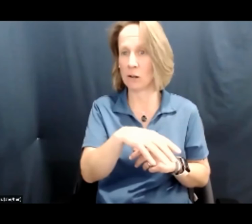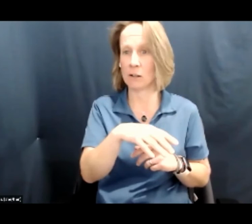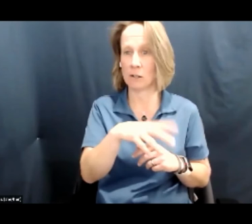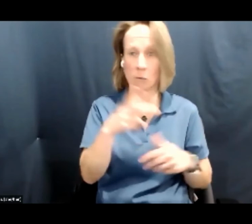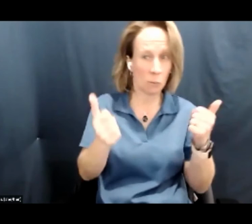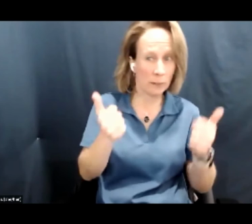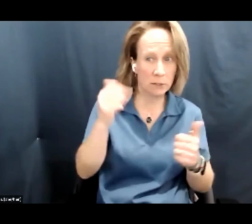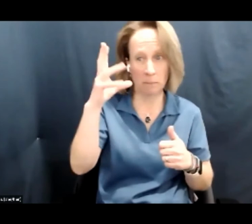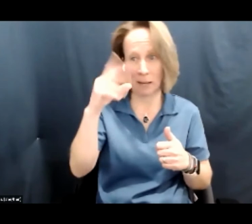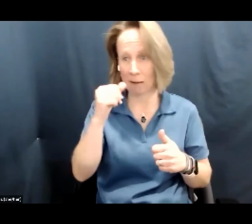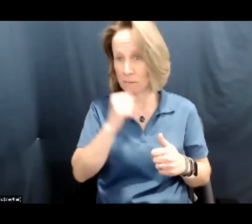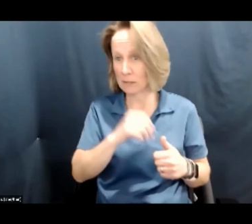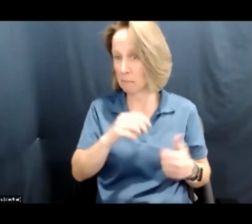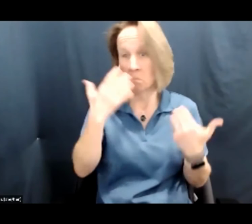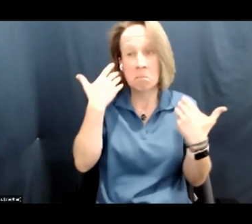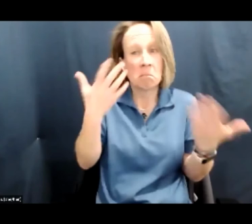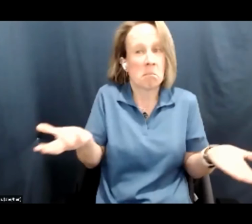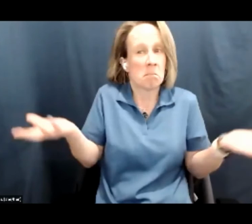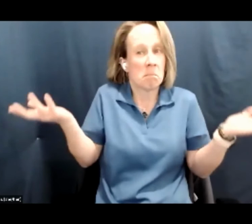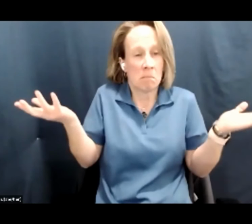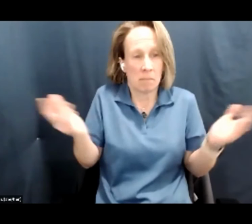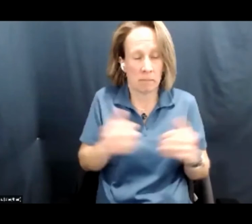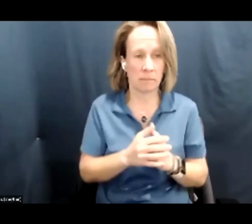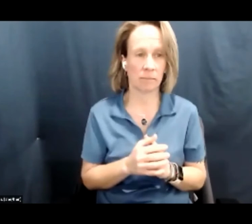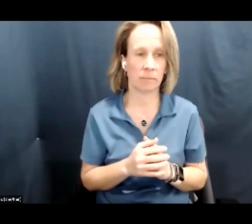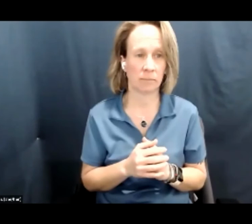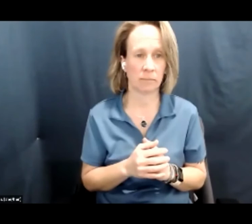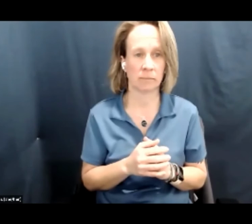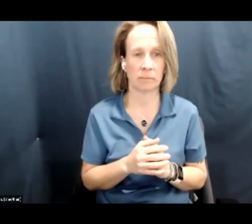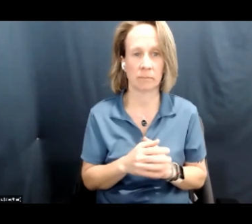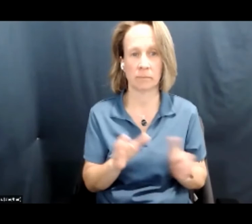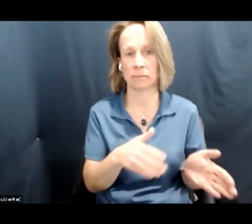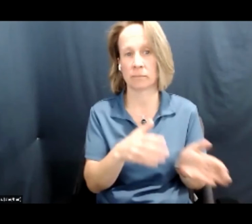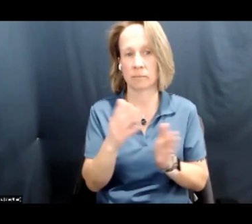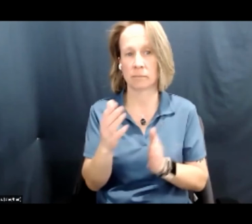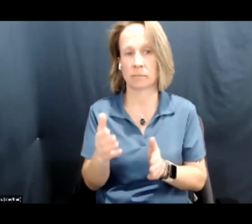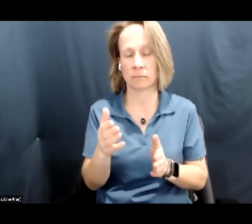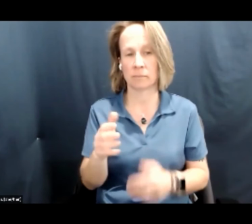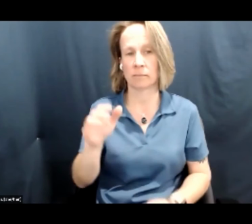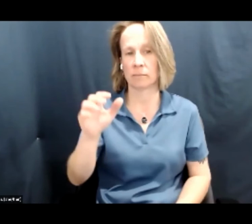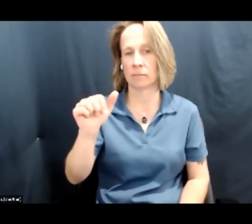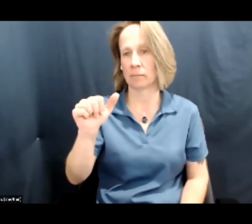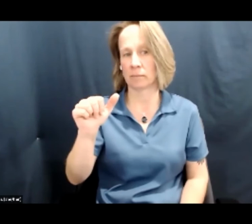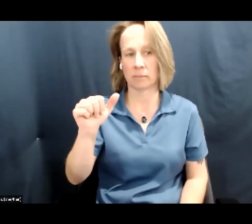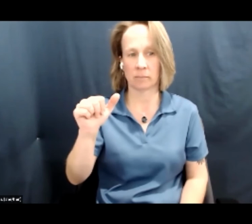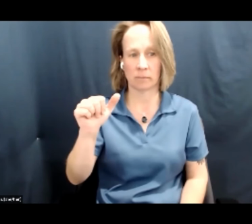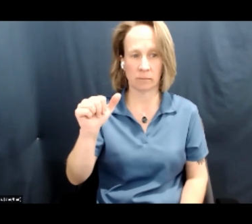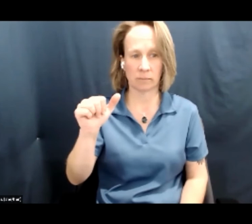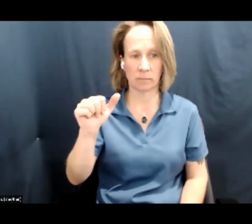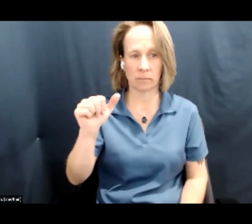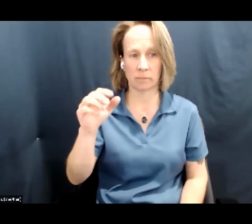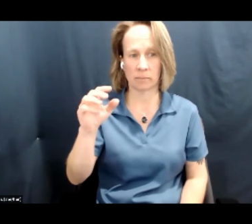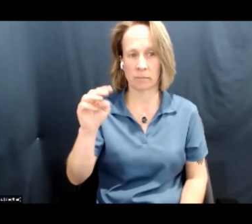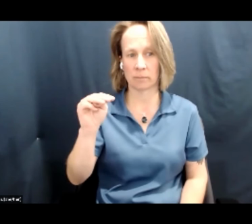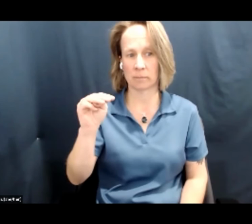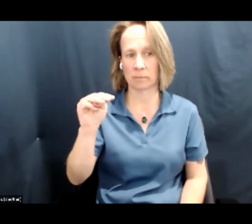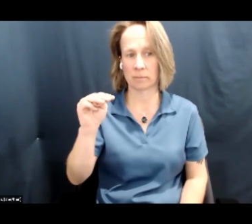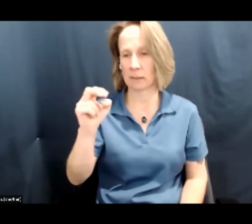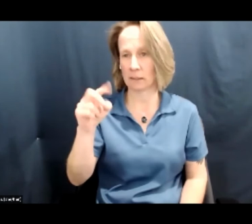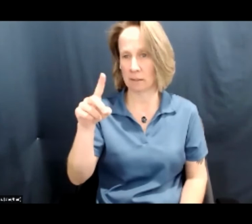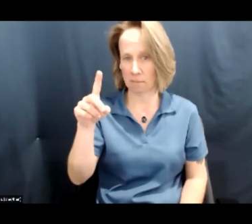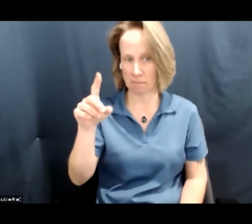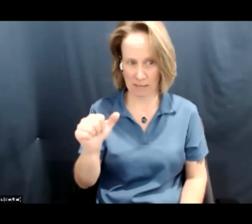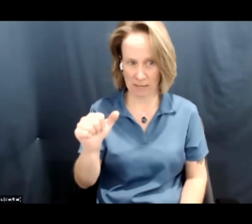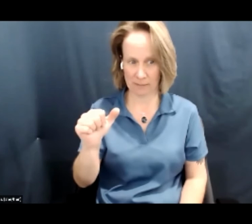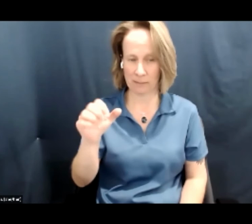know how they identify. We have Amanda Steinberg here. Amanda played Rue in the Hunger Games.